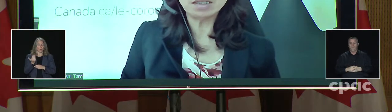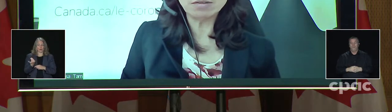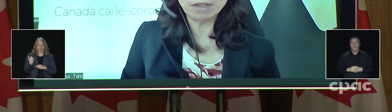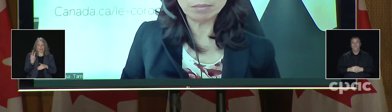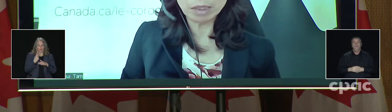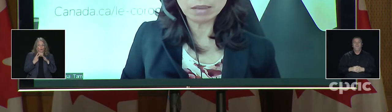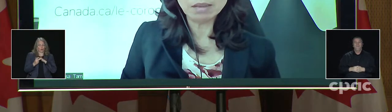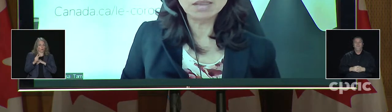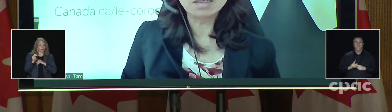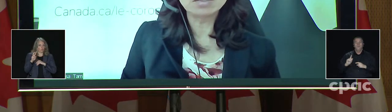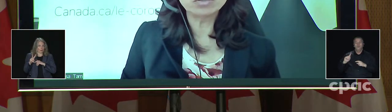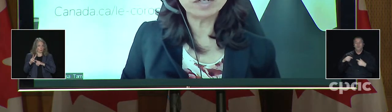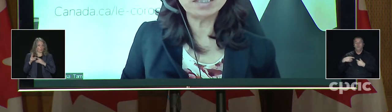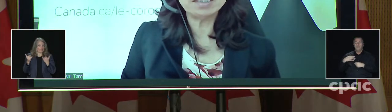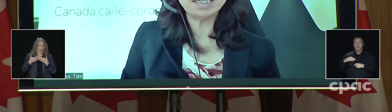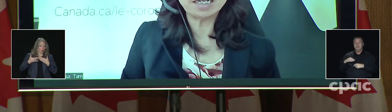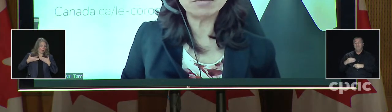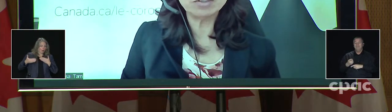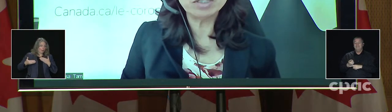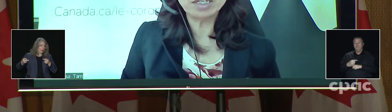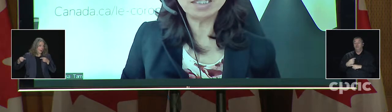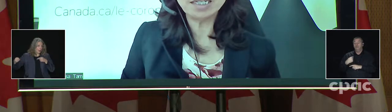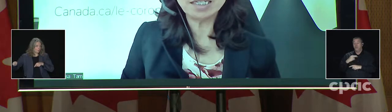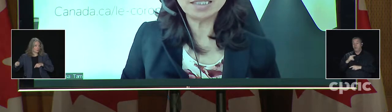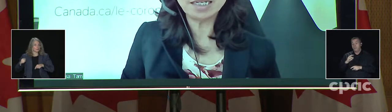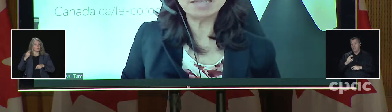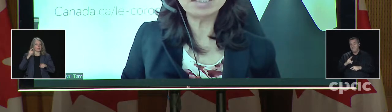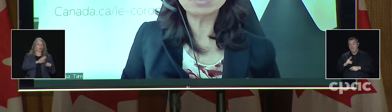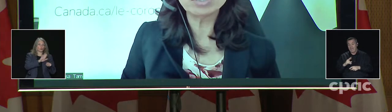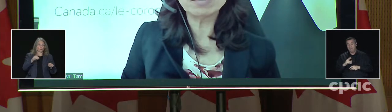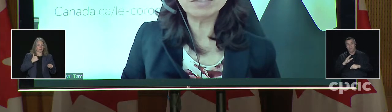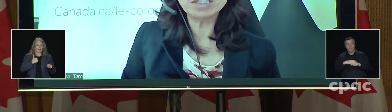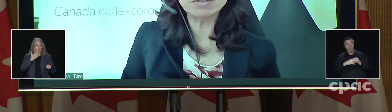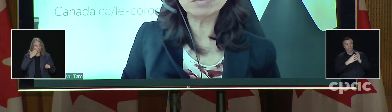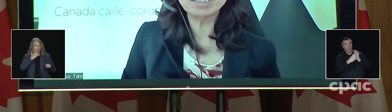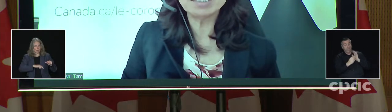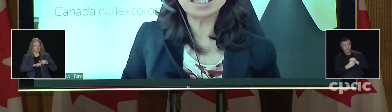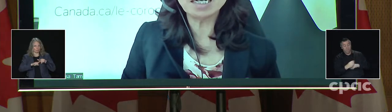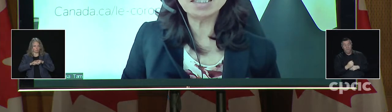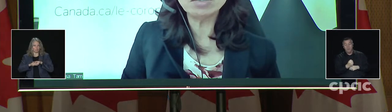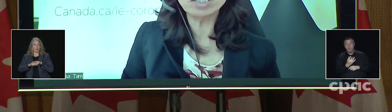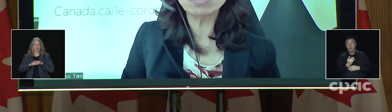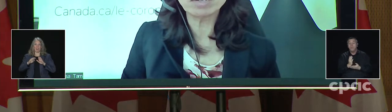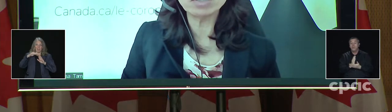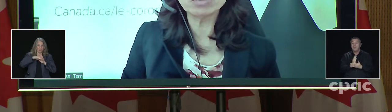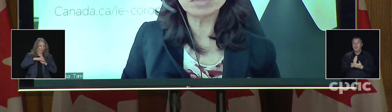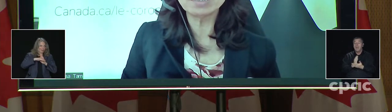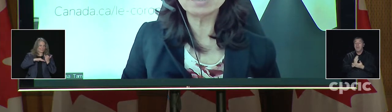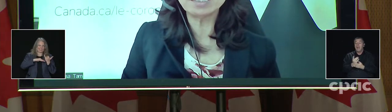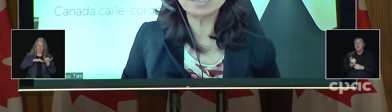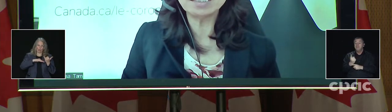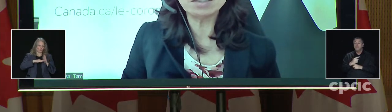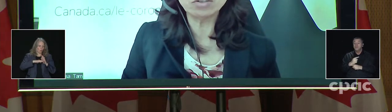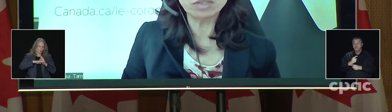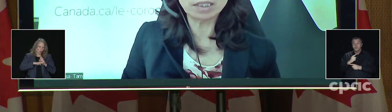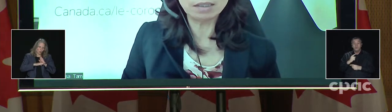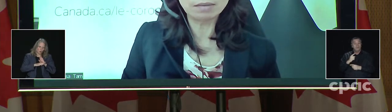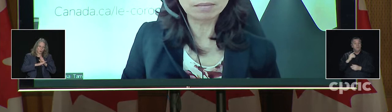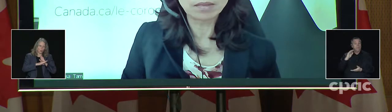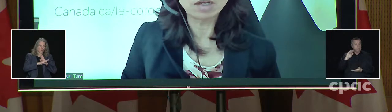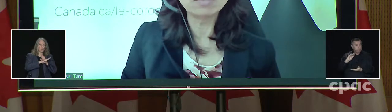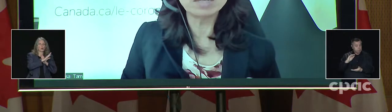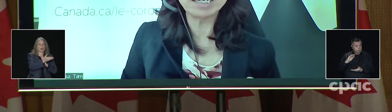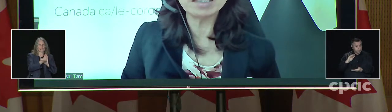update in November, the trend in average daily case counts has shifted from a decline to a gradual but steady